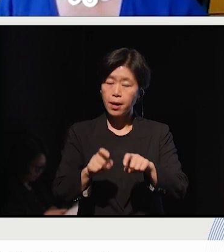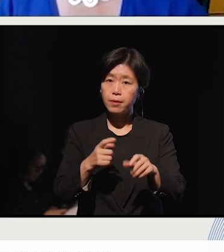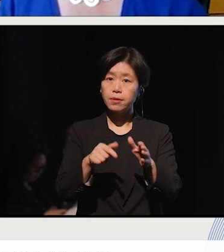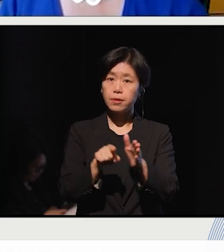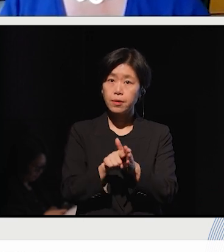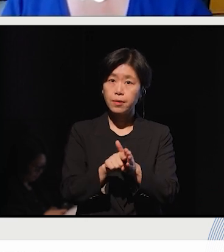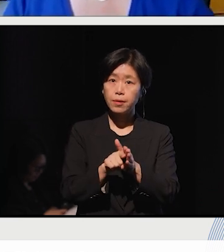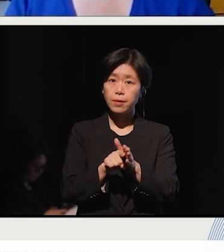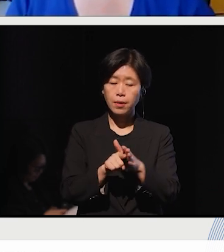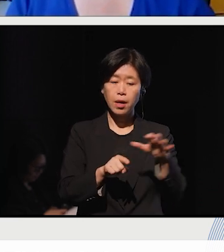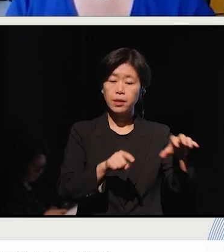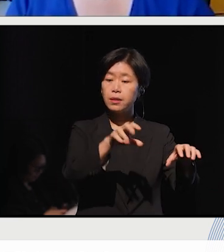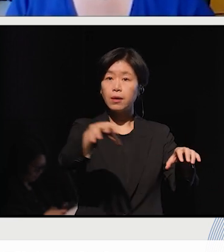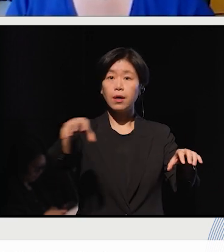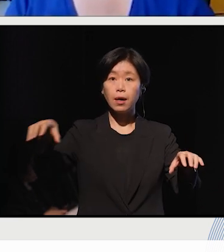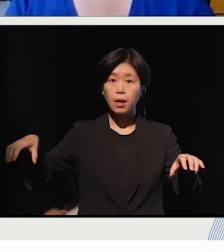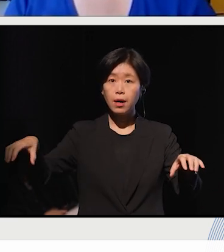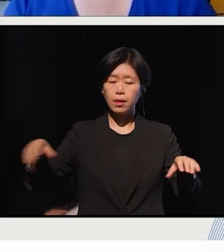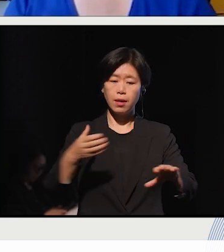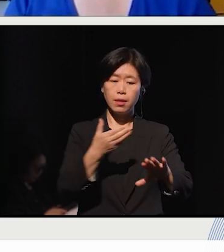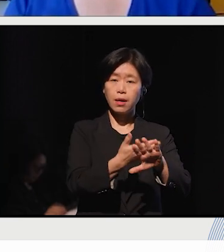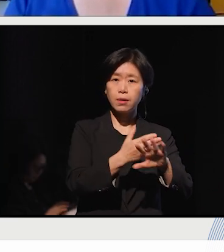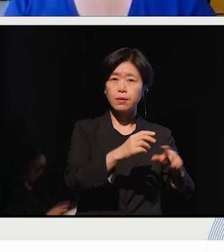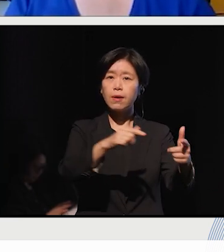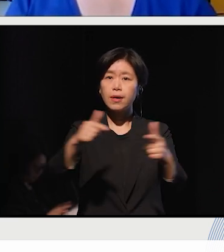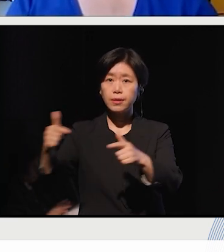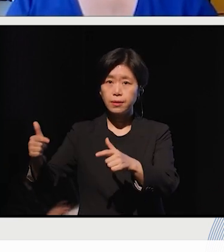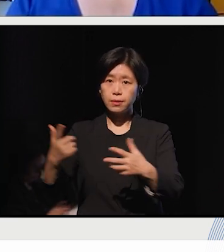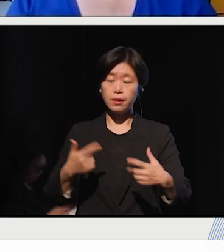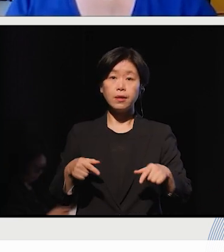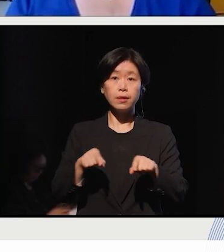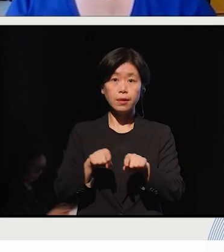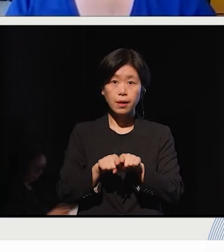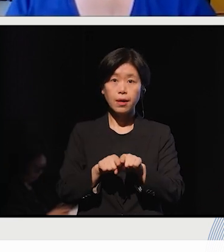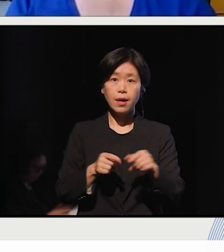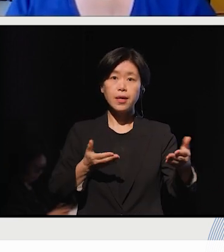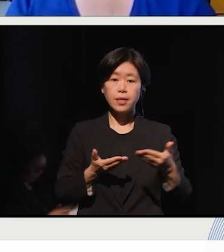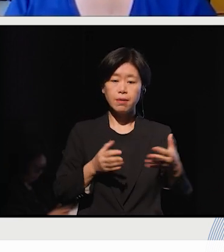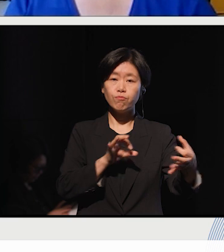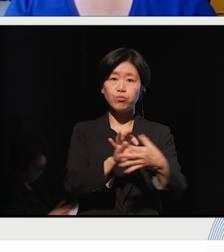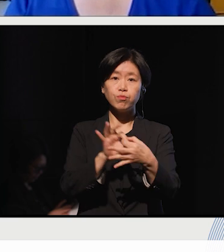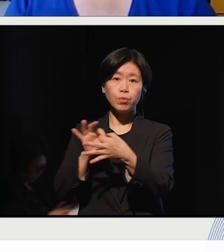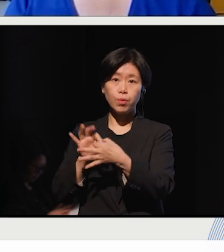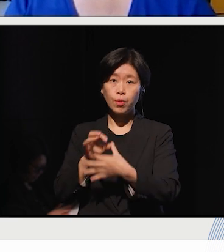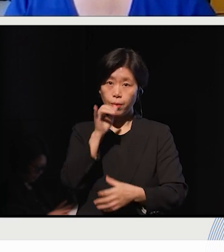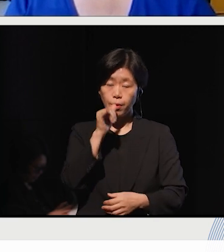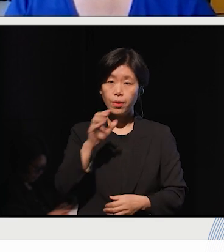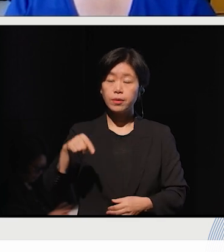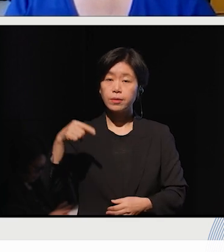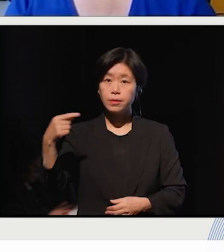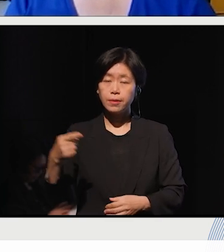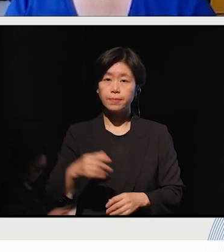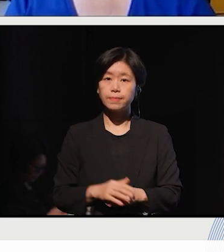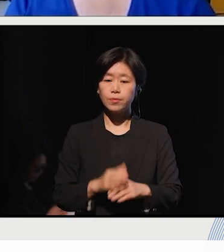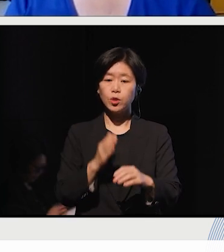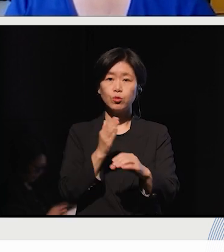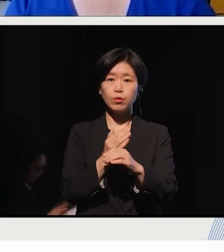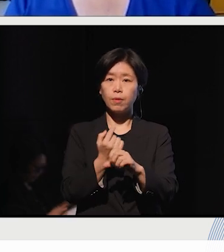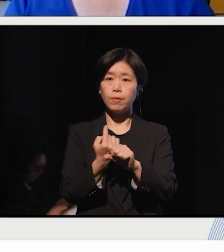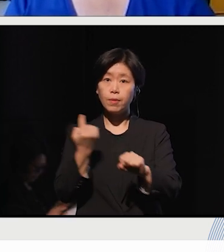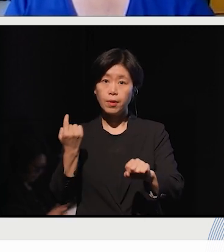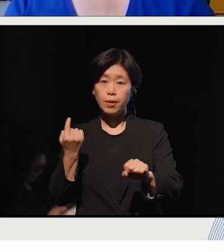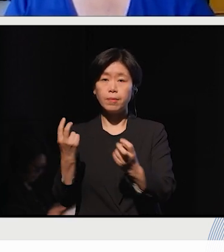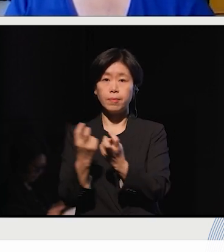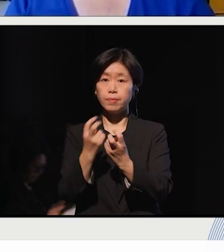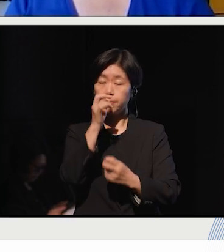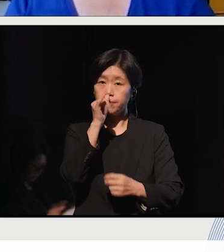institution in order to make access happen. And then you have a decentralized approach. This one is frequently used by colleges